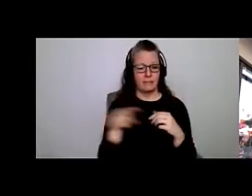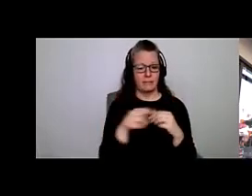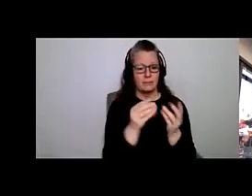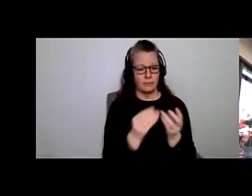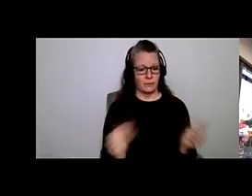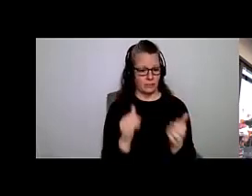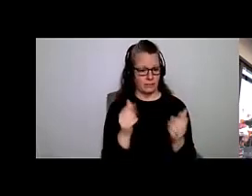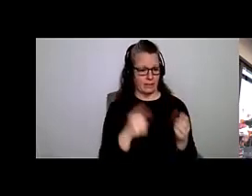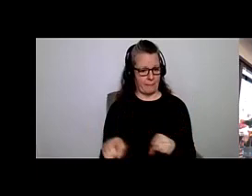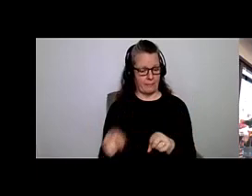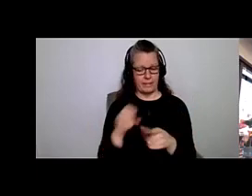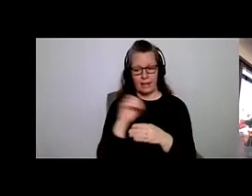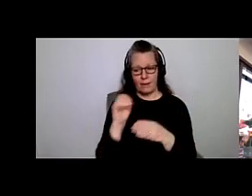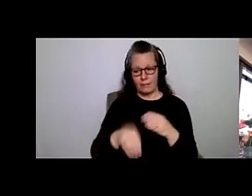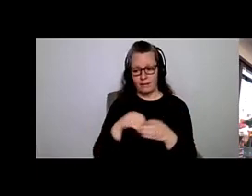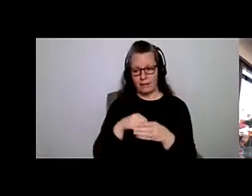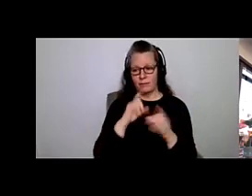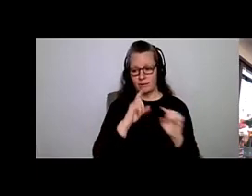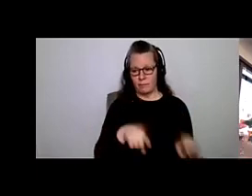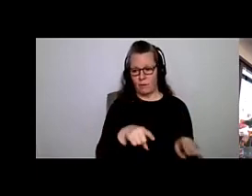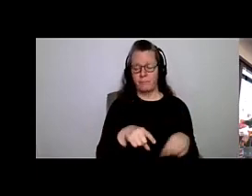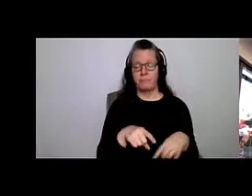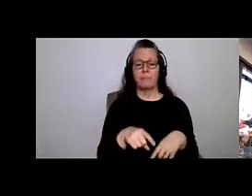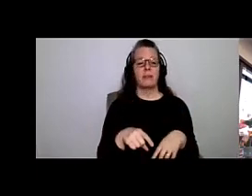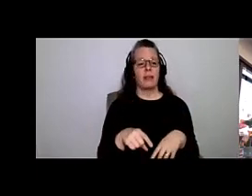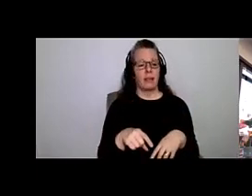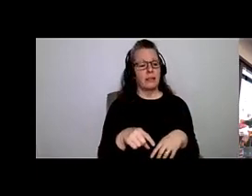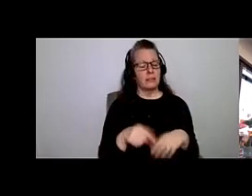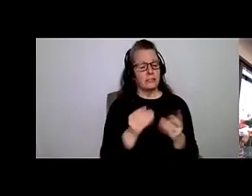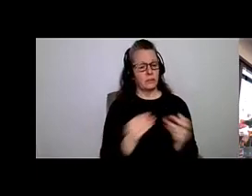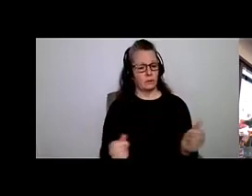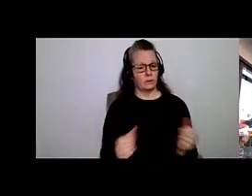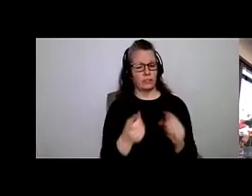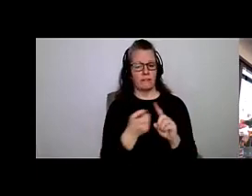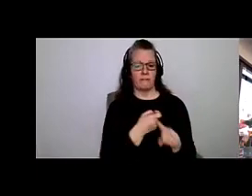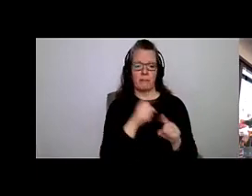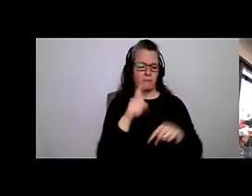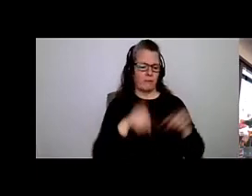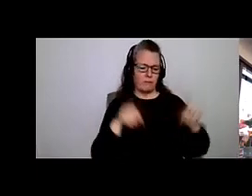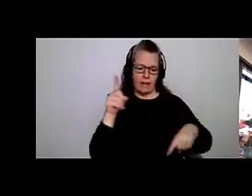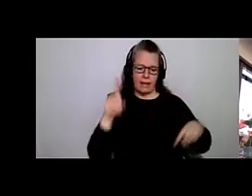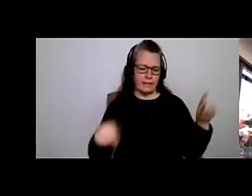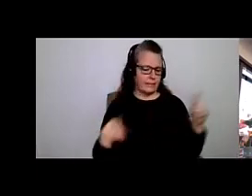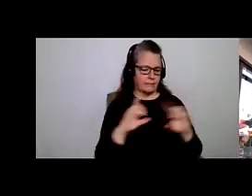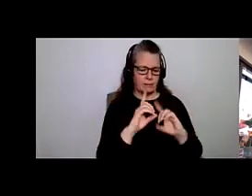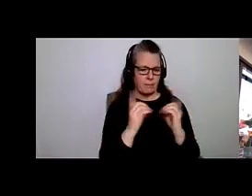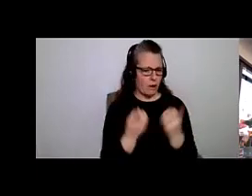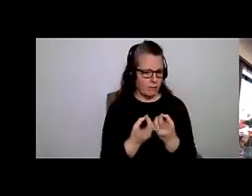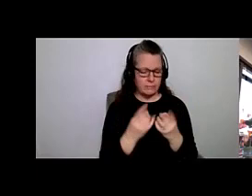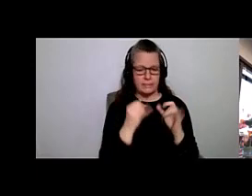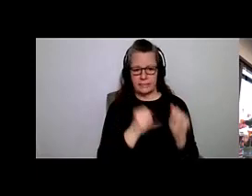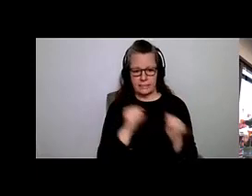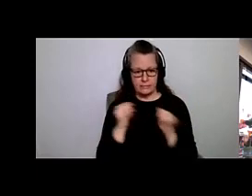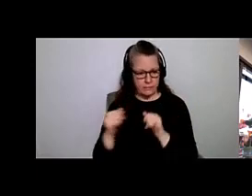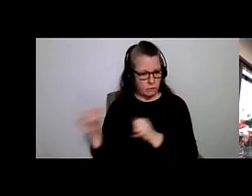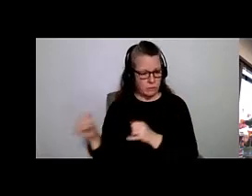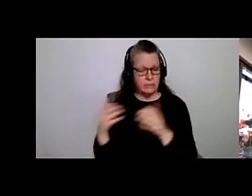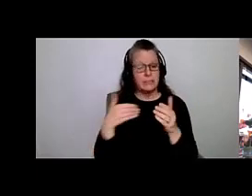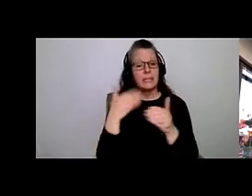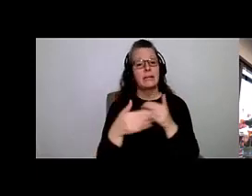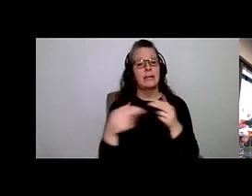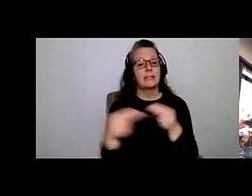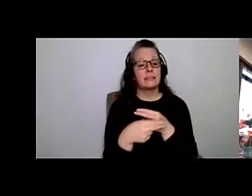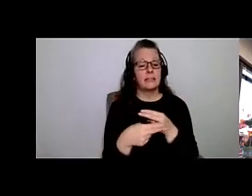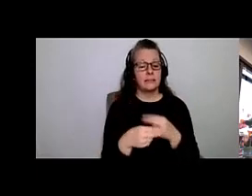that were outlined in that report, and the solutions are being driven by a variety of departments and individuals. Let's go to the next slide, please.